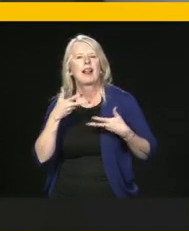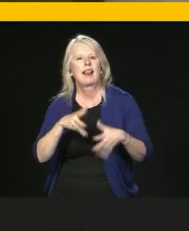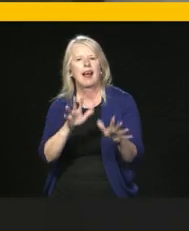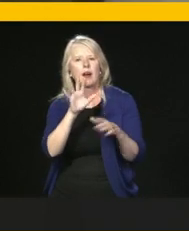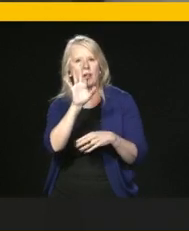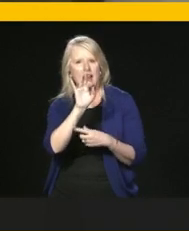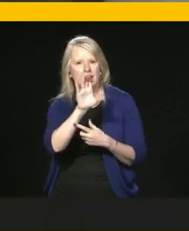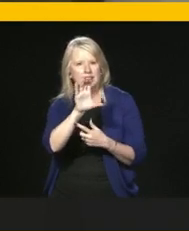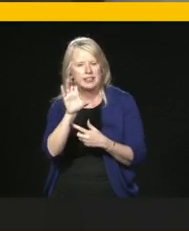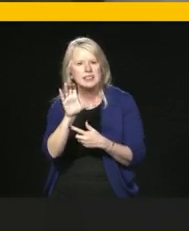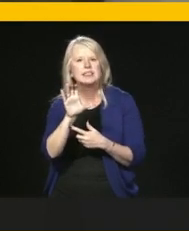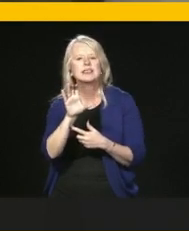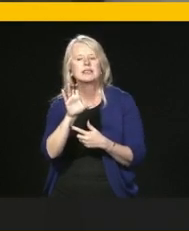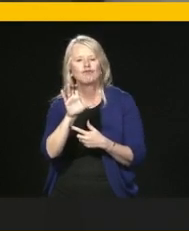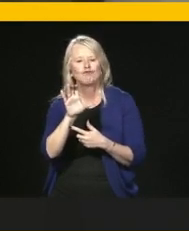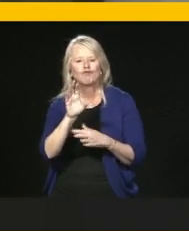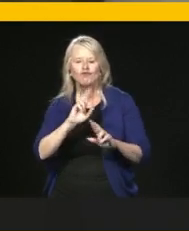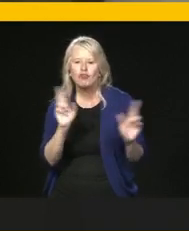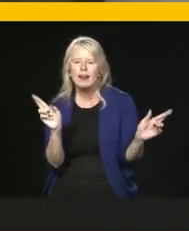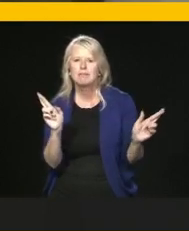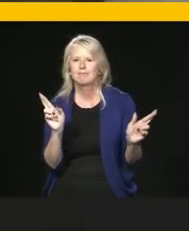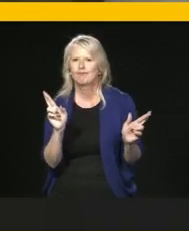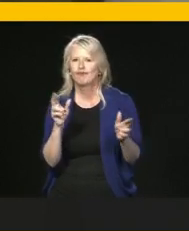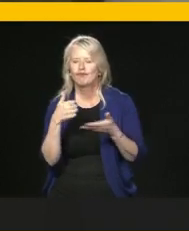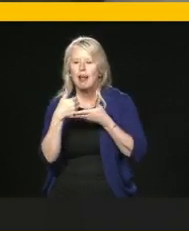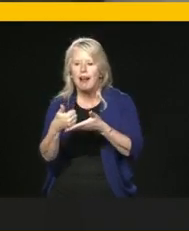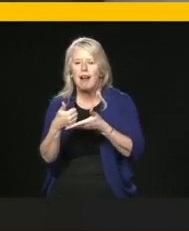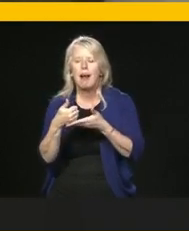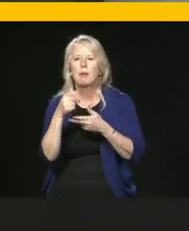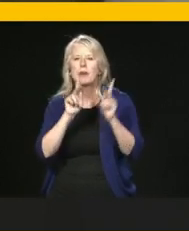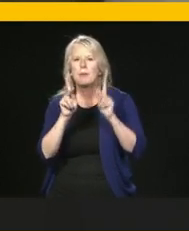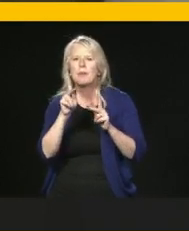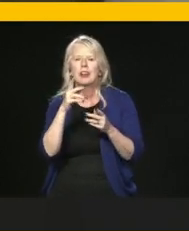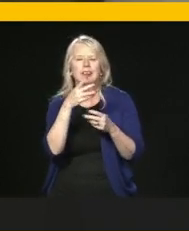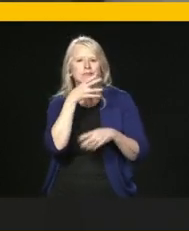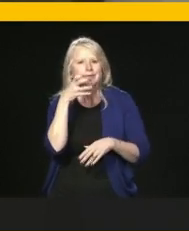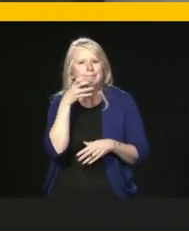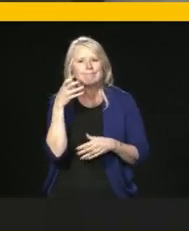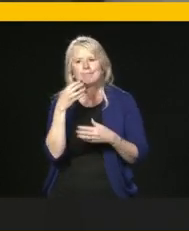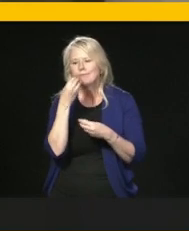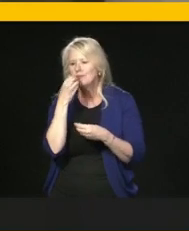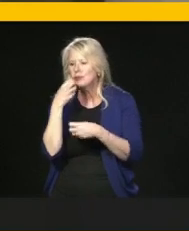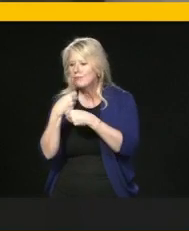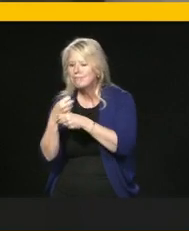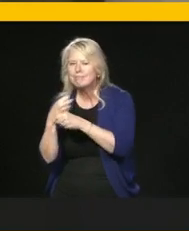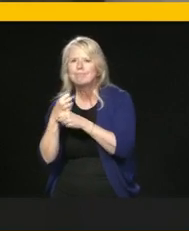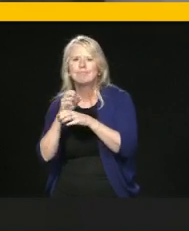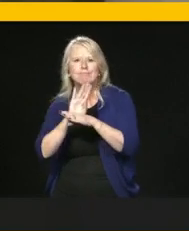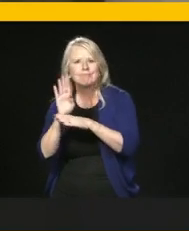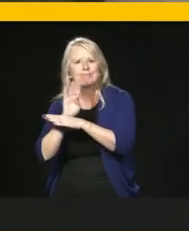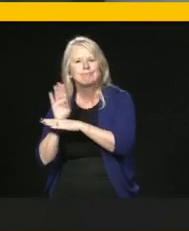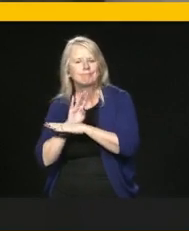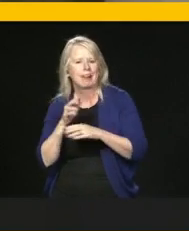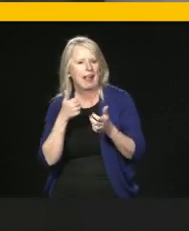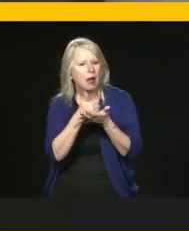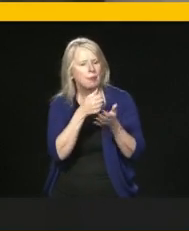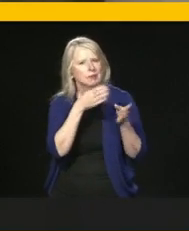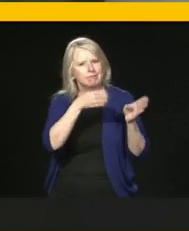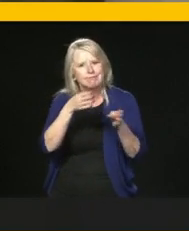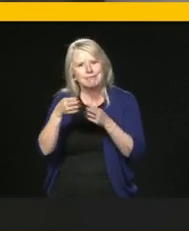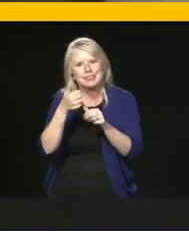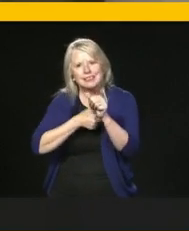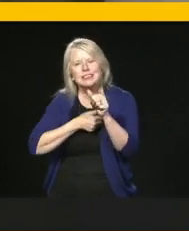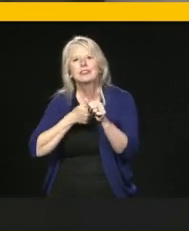help producers, agribusiness and food processors on a case-by-case basis to defer capital or loan interest or